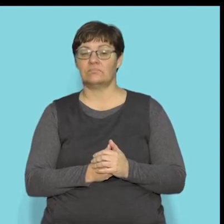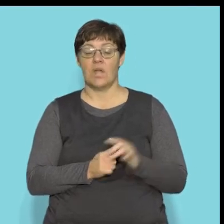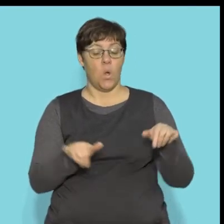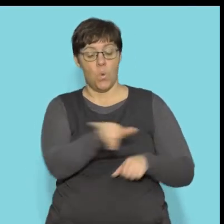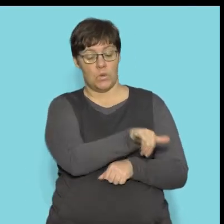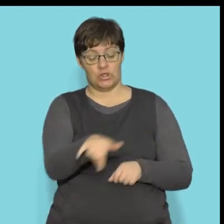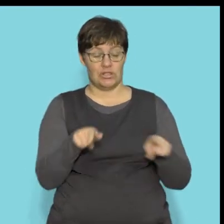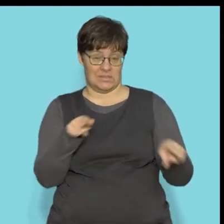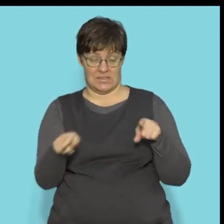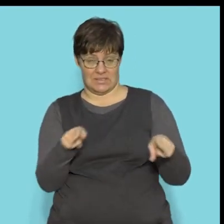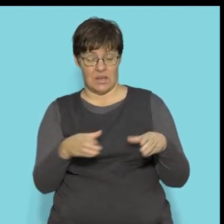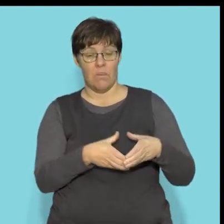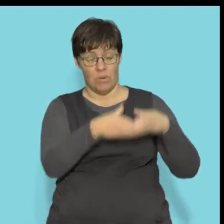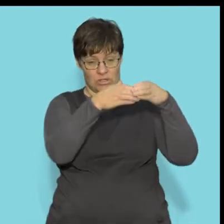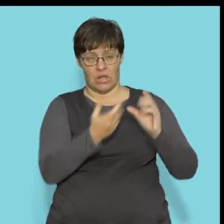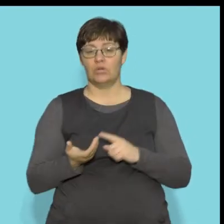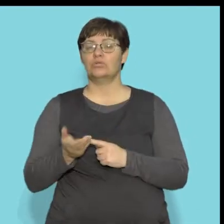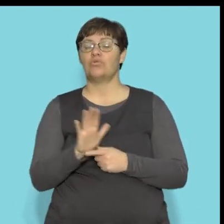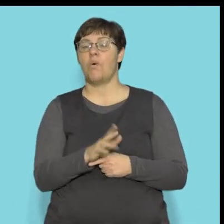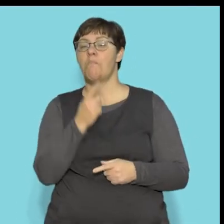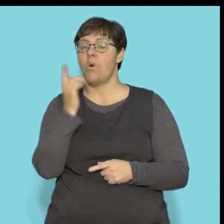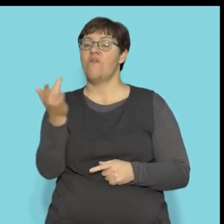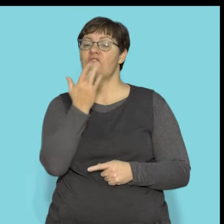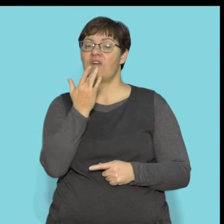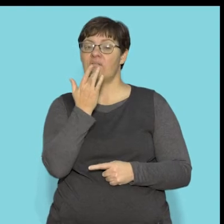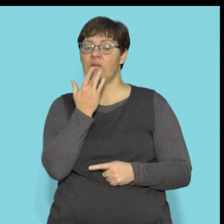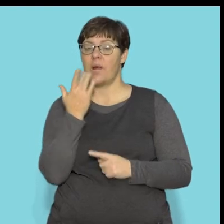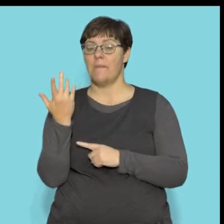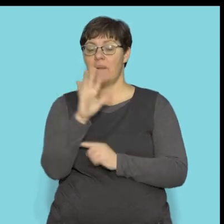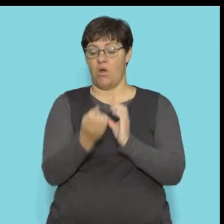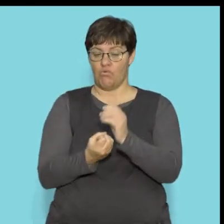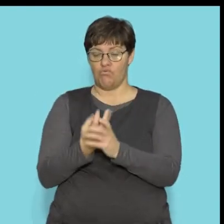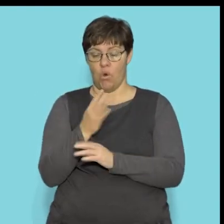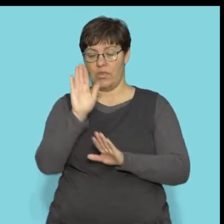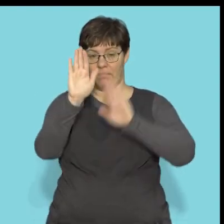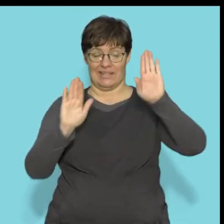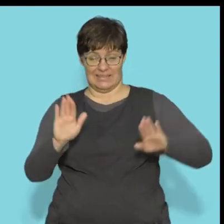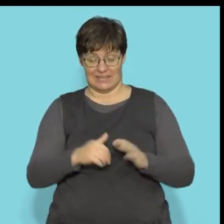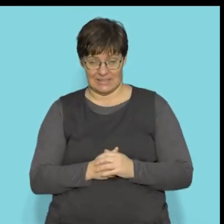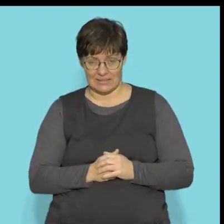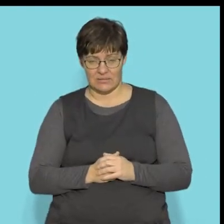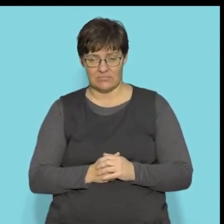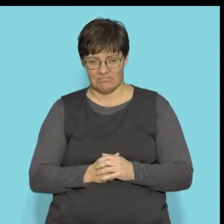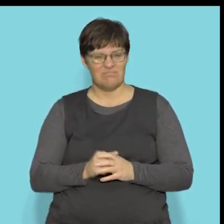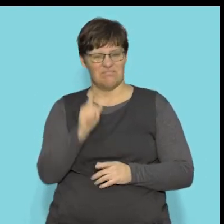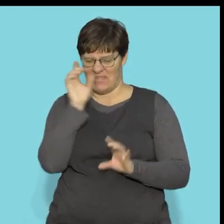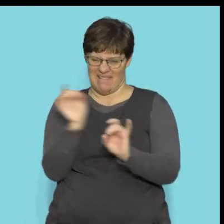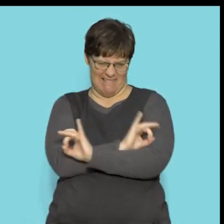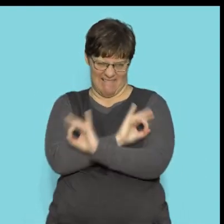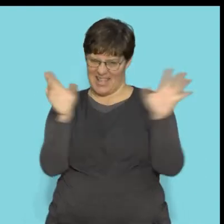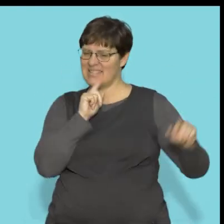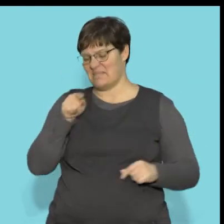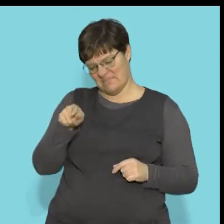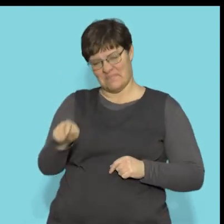Which pot showed the most favorable plant growth pattern? And I think we can see very